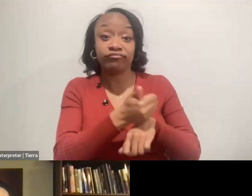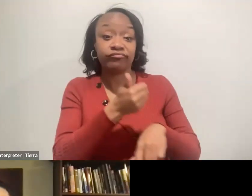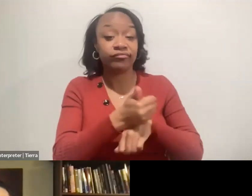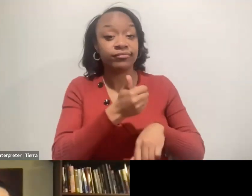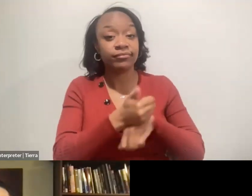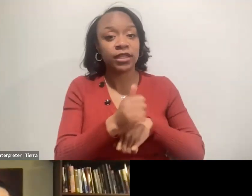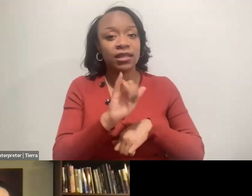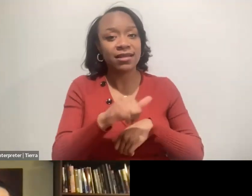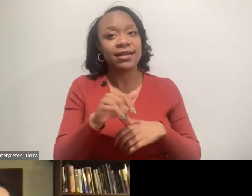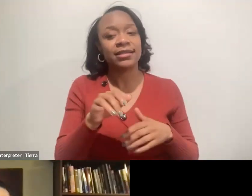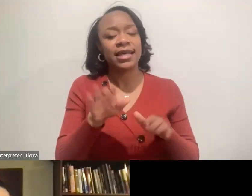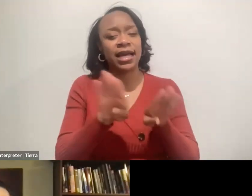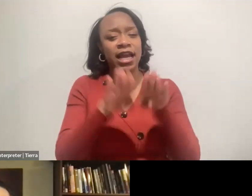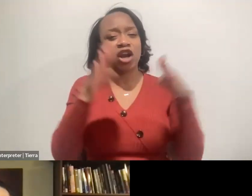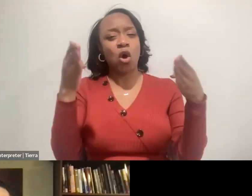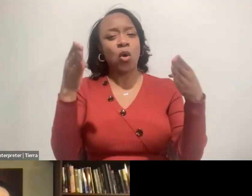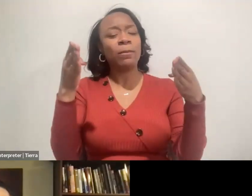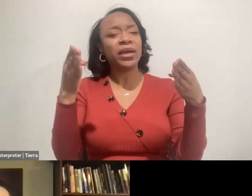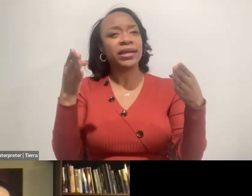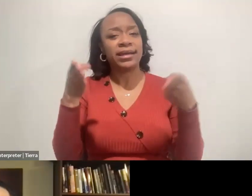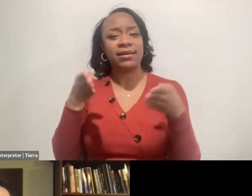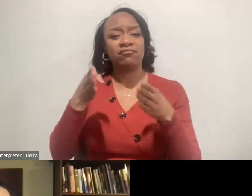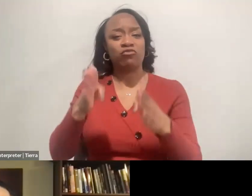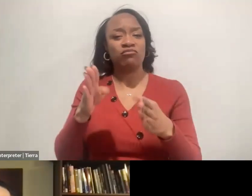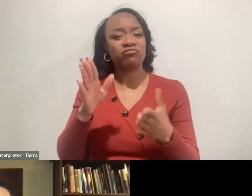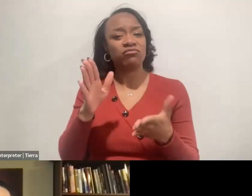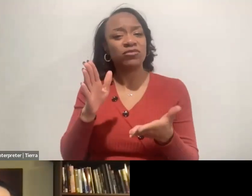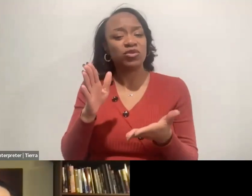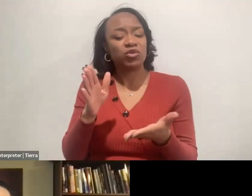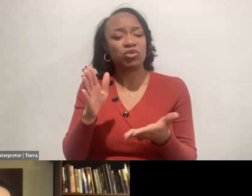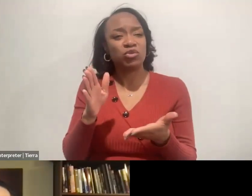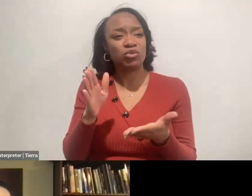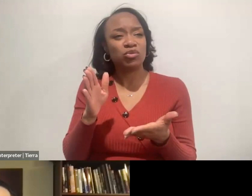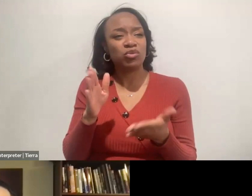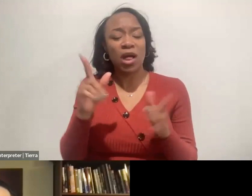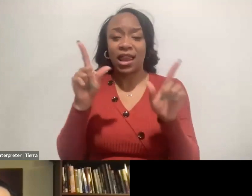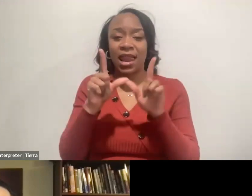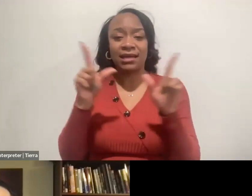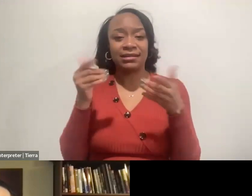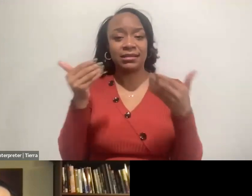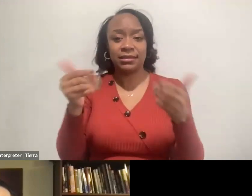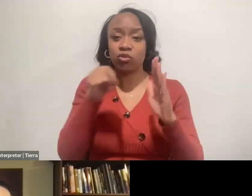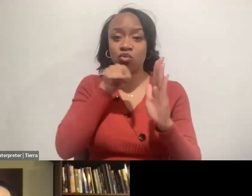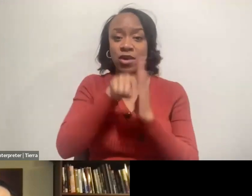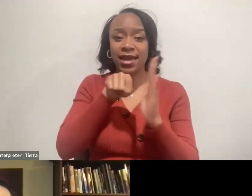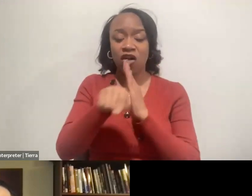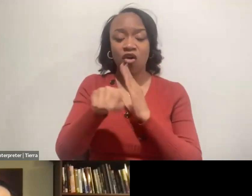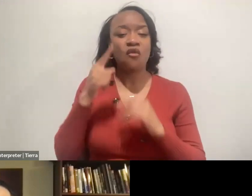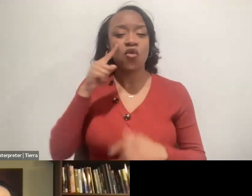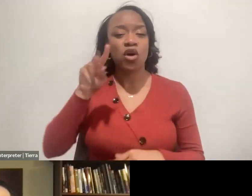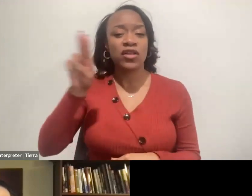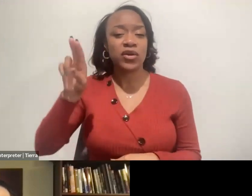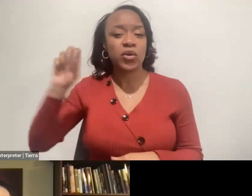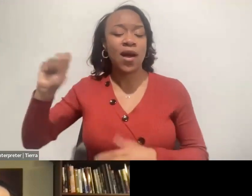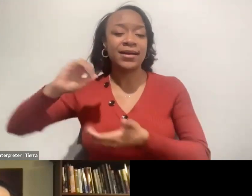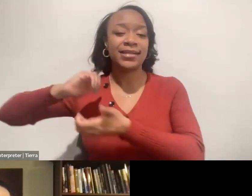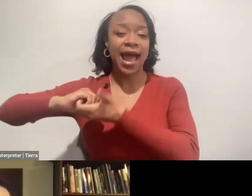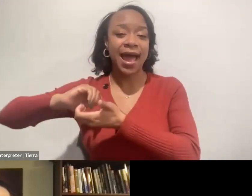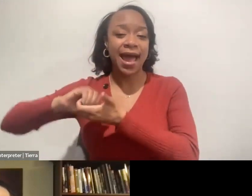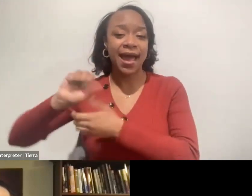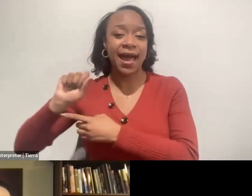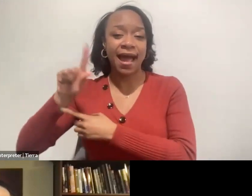a open-ended license to kill for the U.S. ally Israel. It's